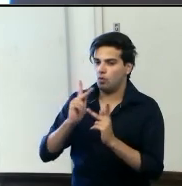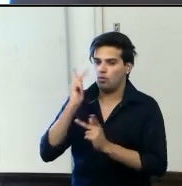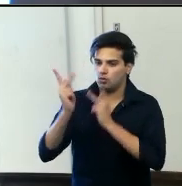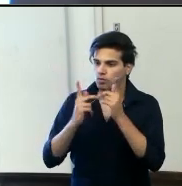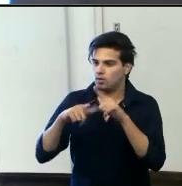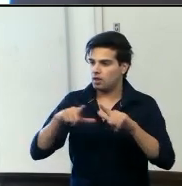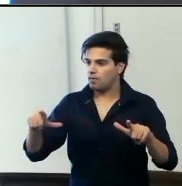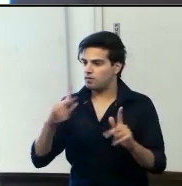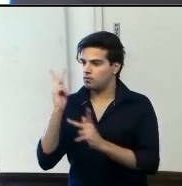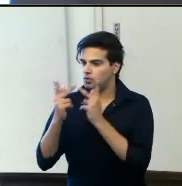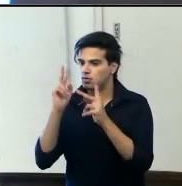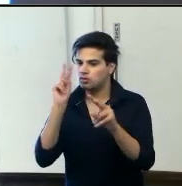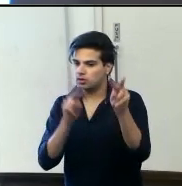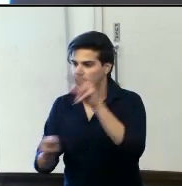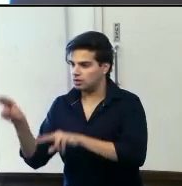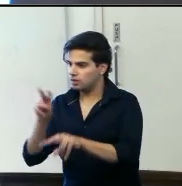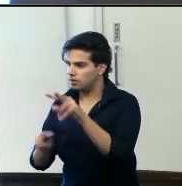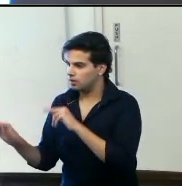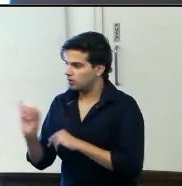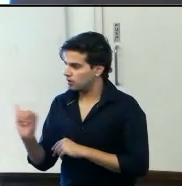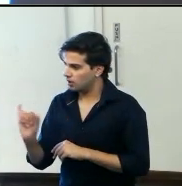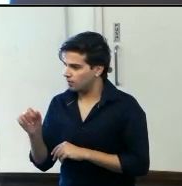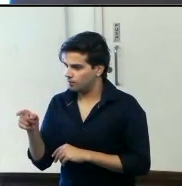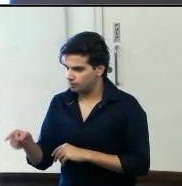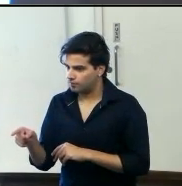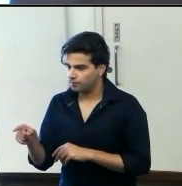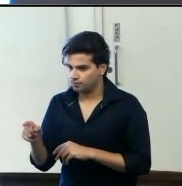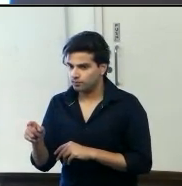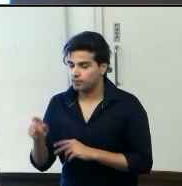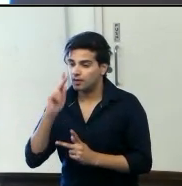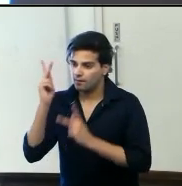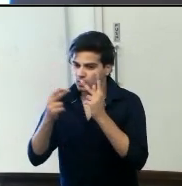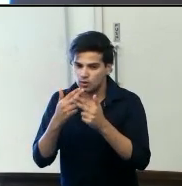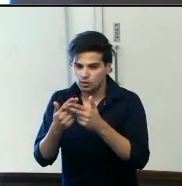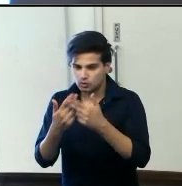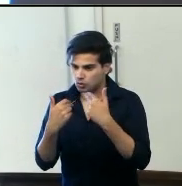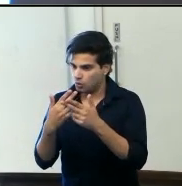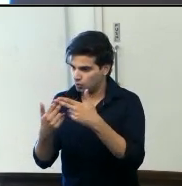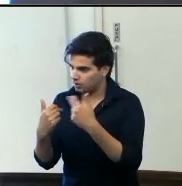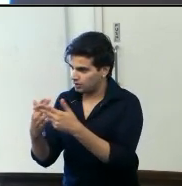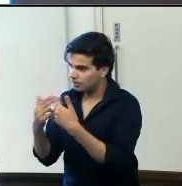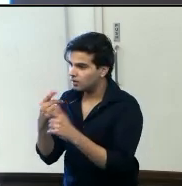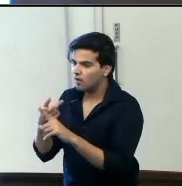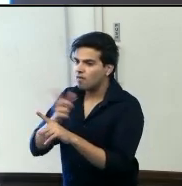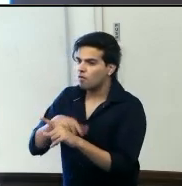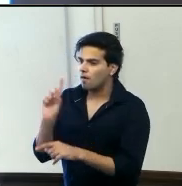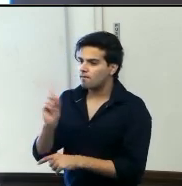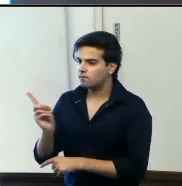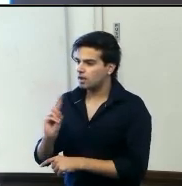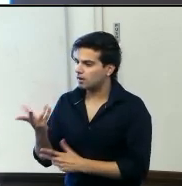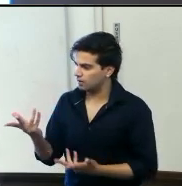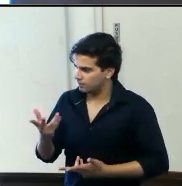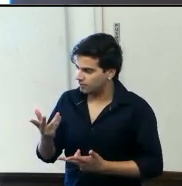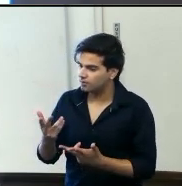reading, So where do these stories, the visual narratives,